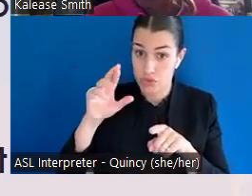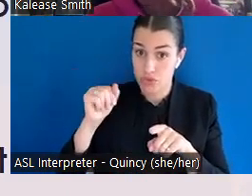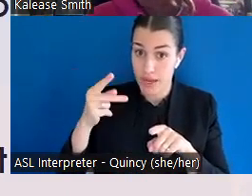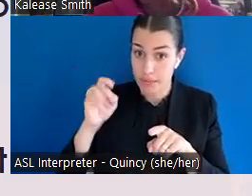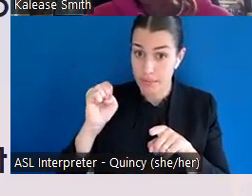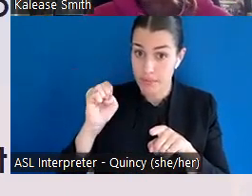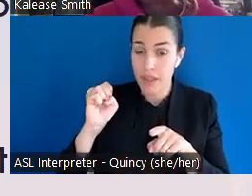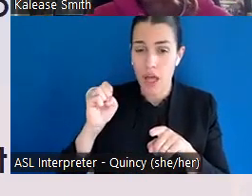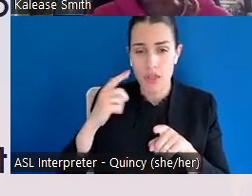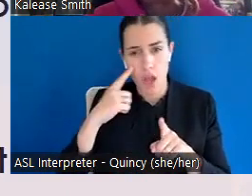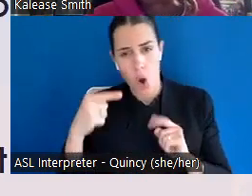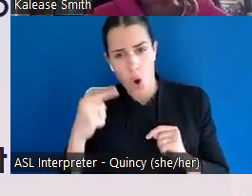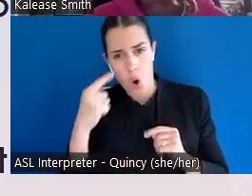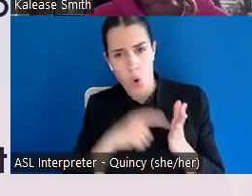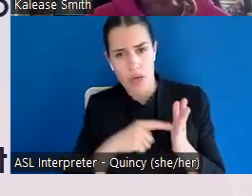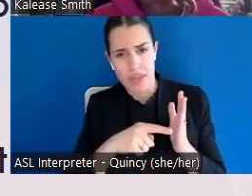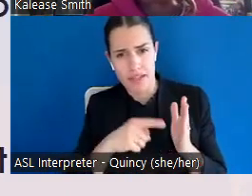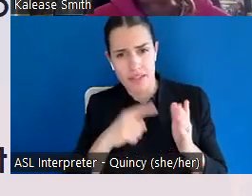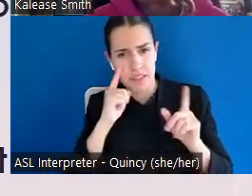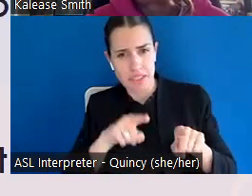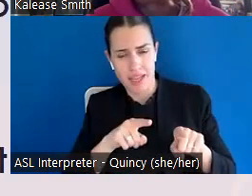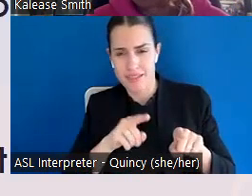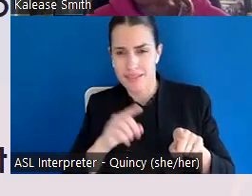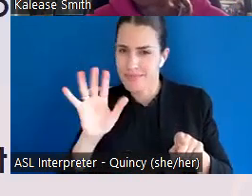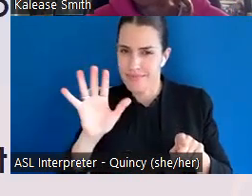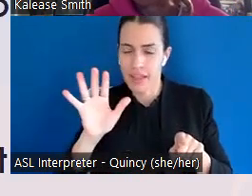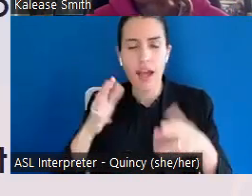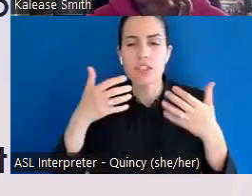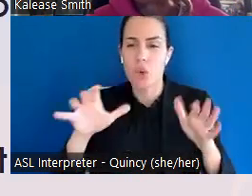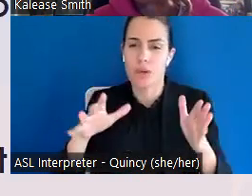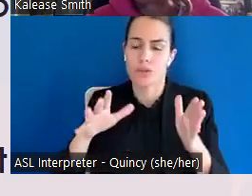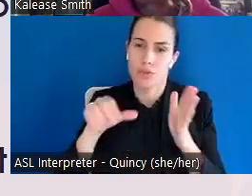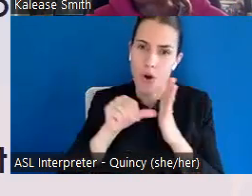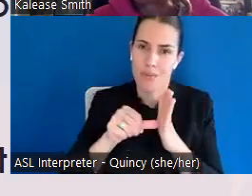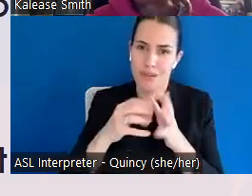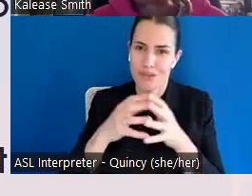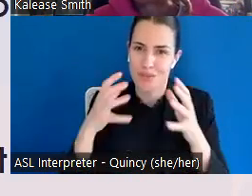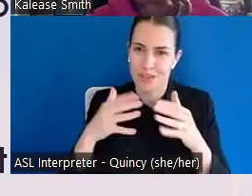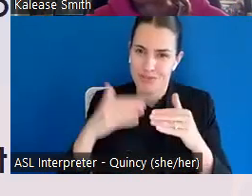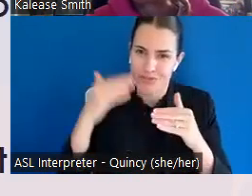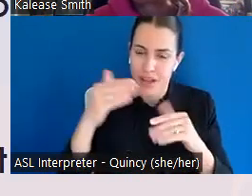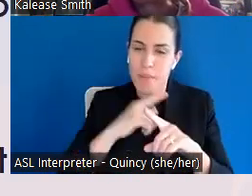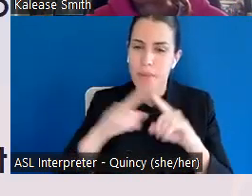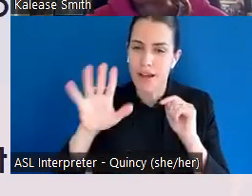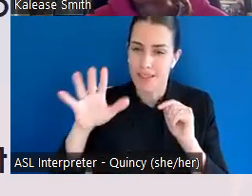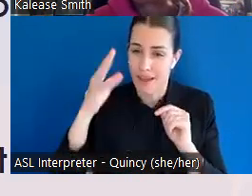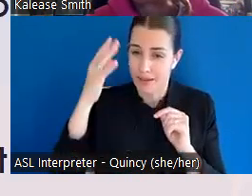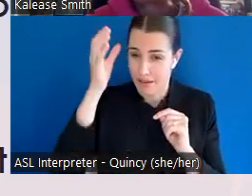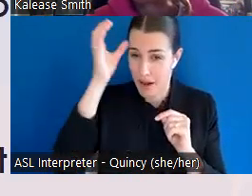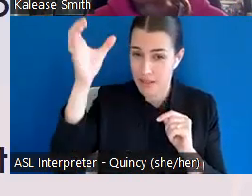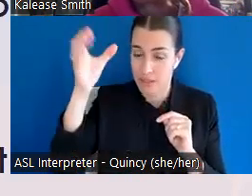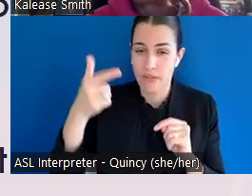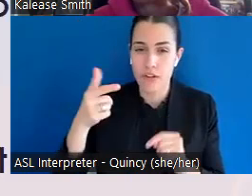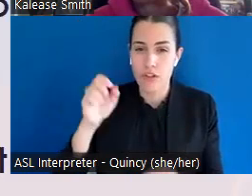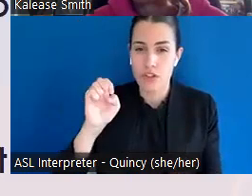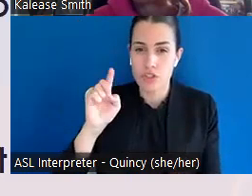for example. So again, hopefully not to harp on it too much, but just really thinking about how this gendered socialization is so